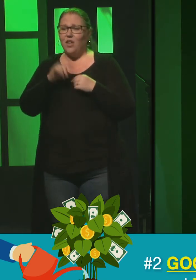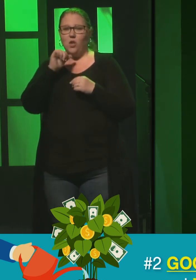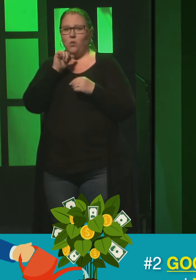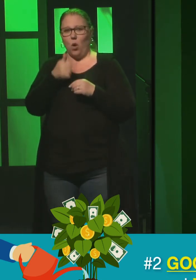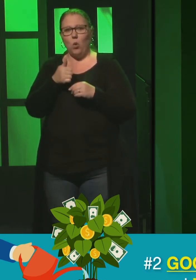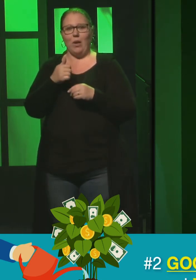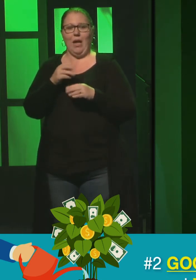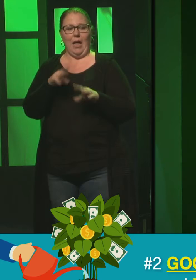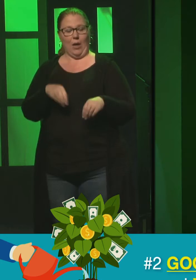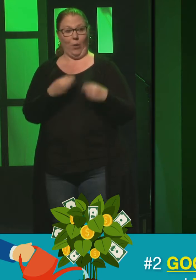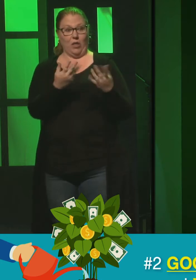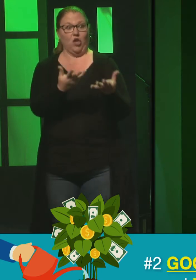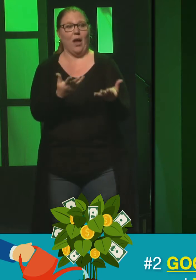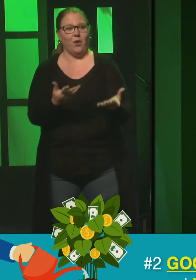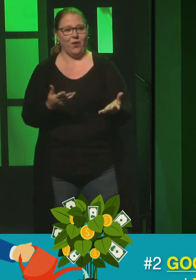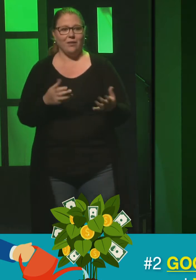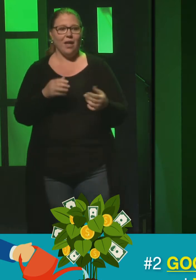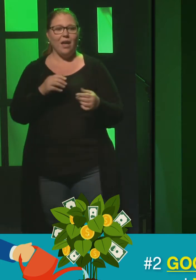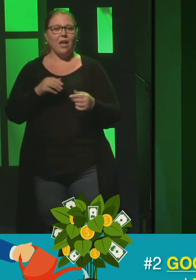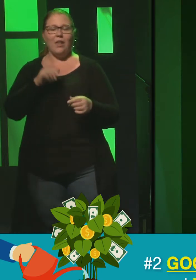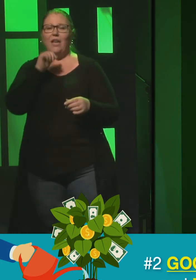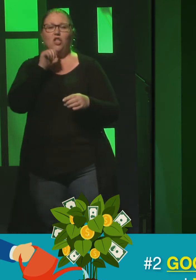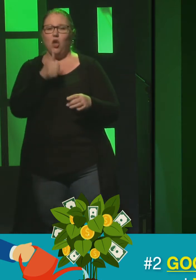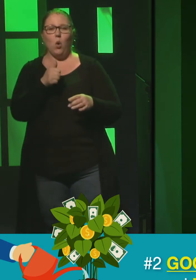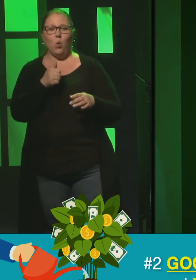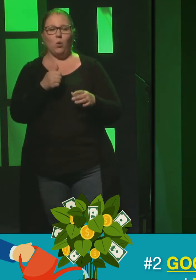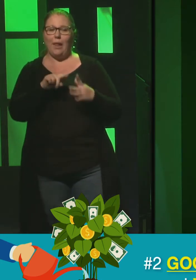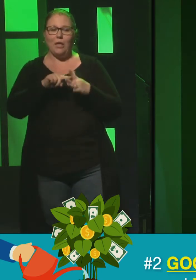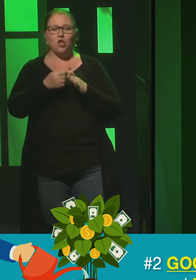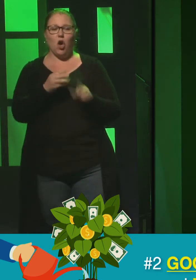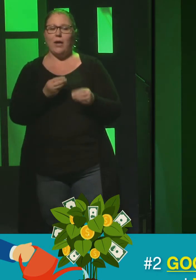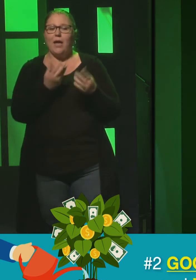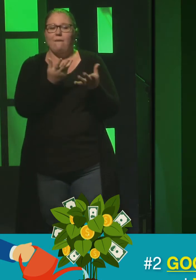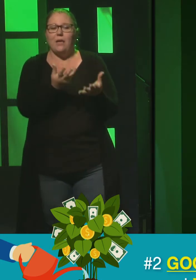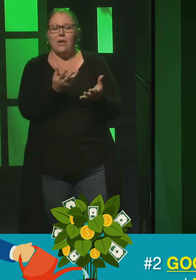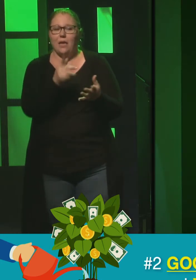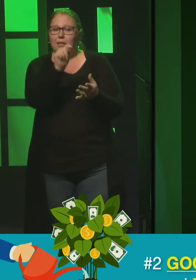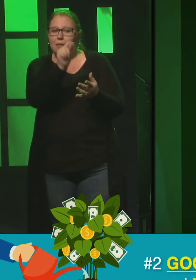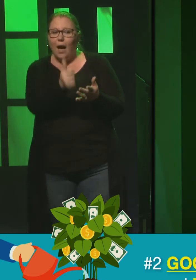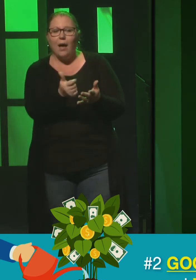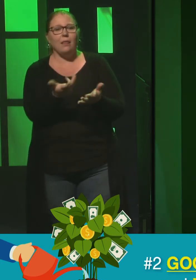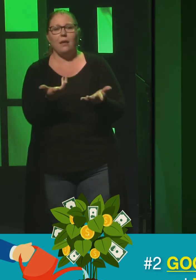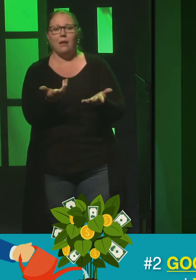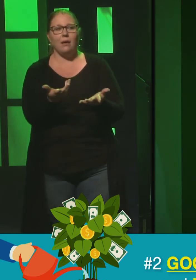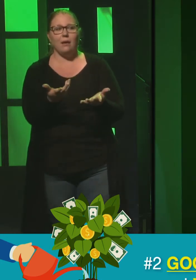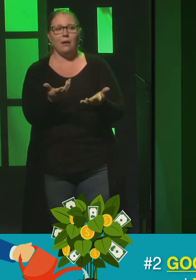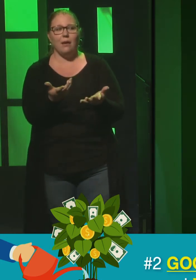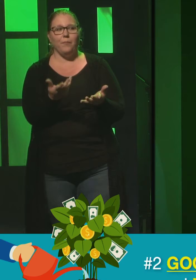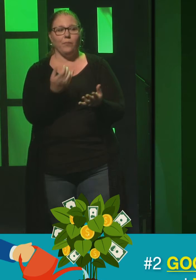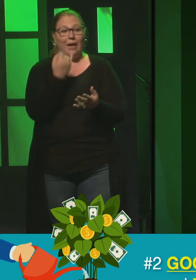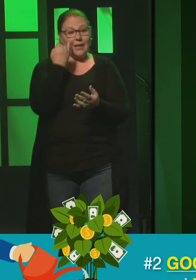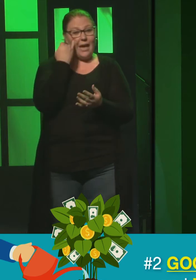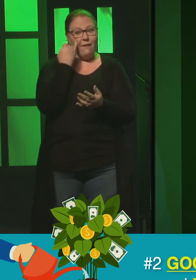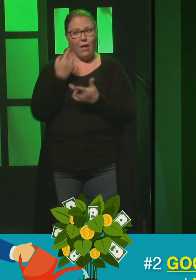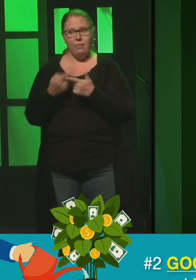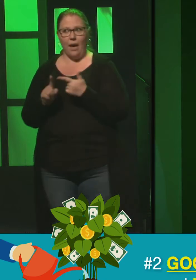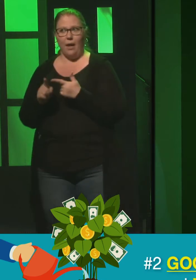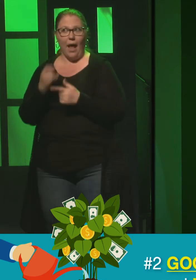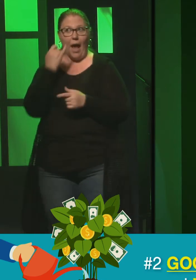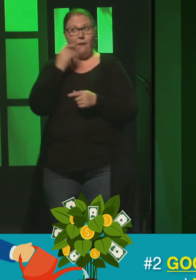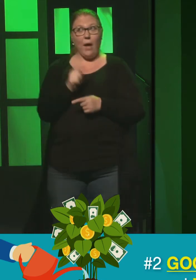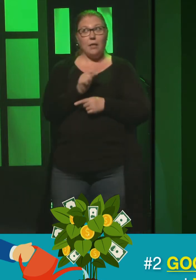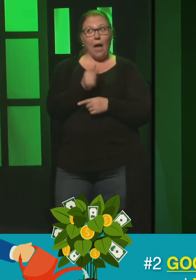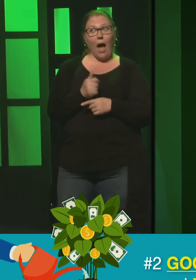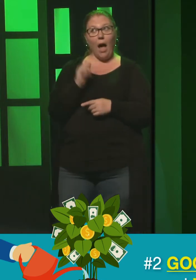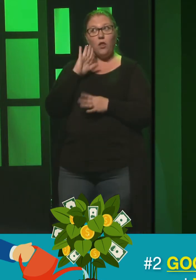into being generous. Do not go into giving, tithing, as an if-then spiritual principle, because it doesn't